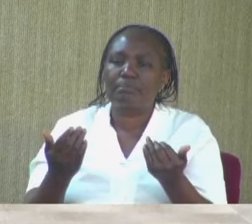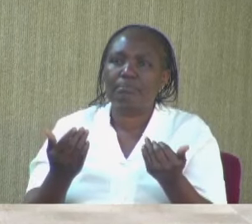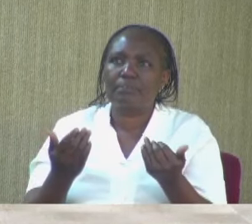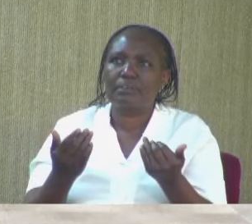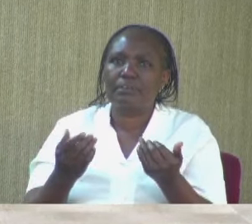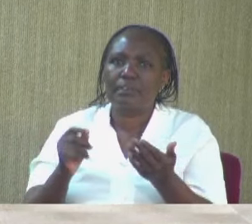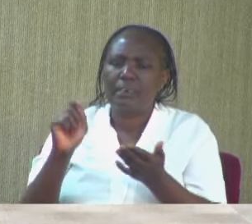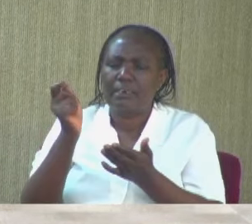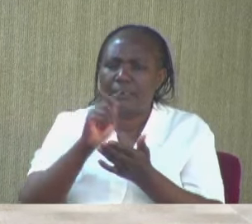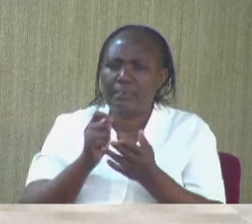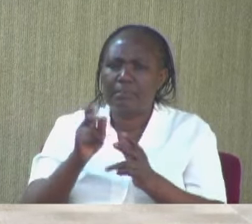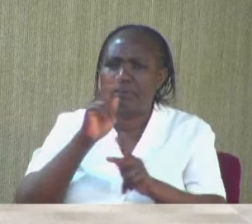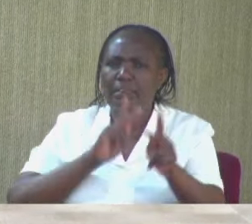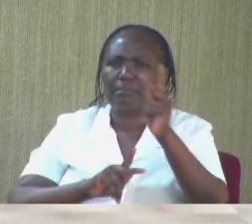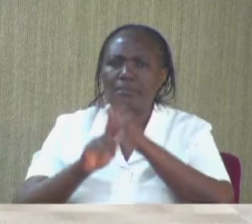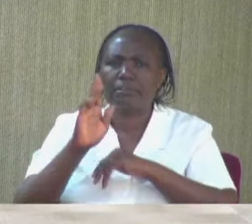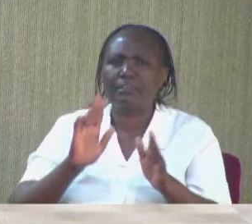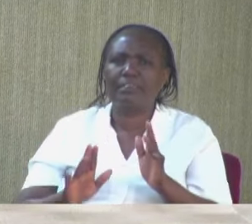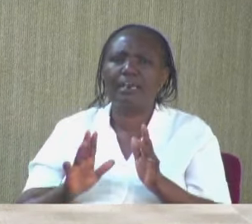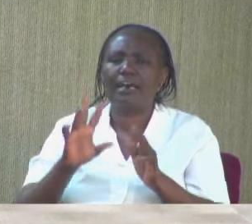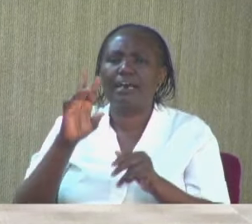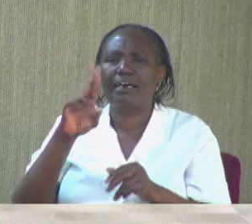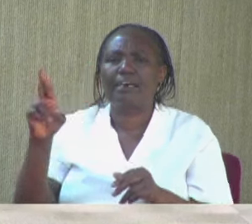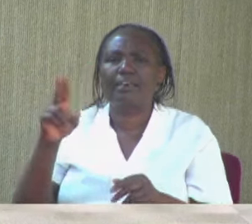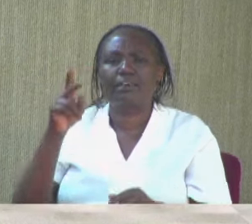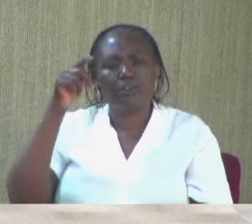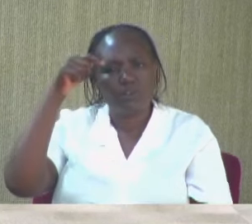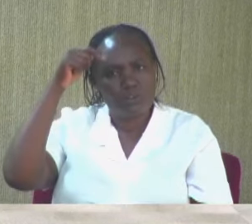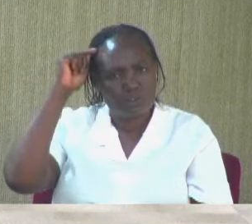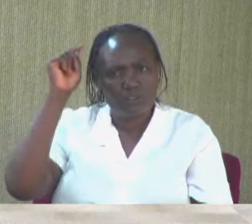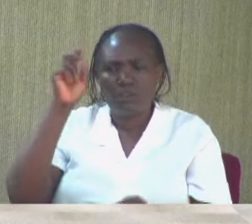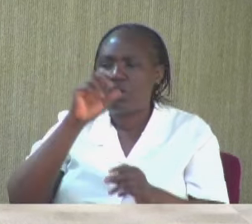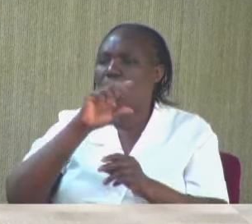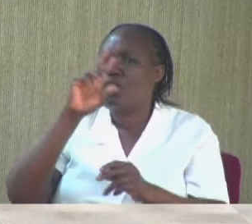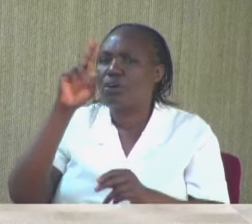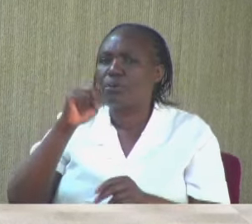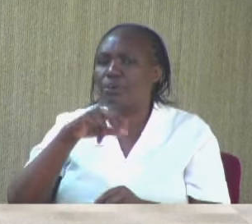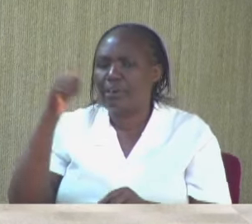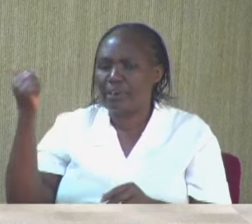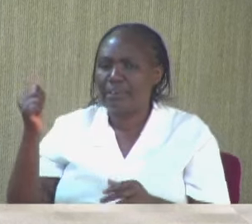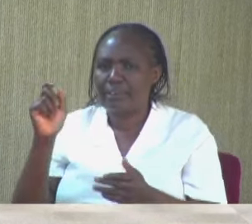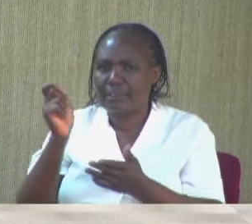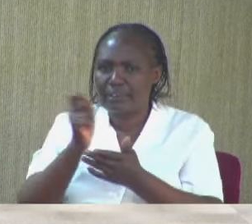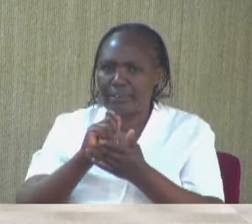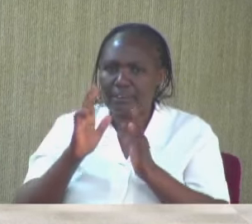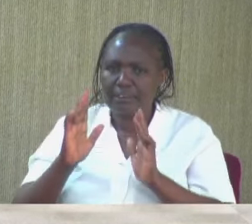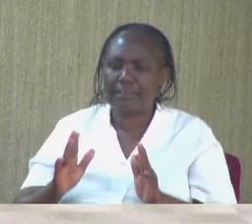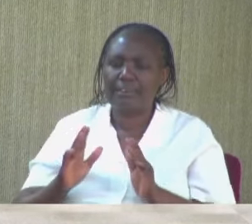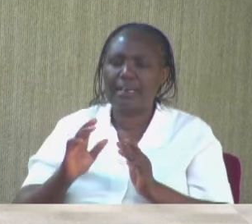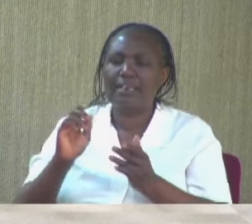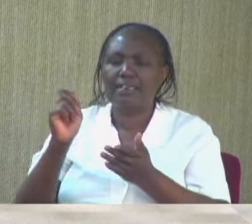also original with the prophet that no other writer has written. Are you with me?